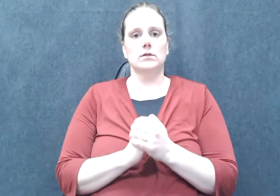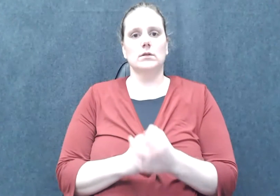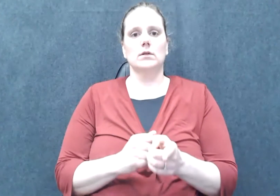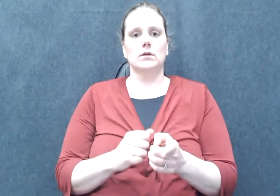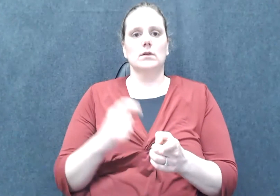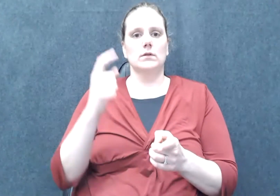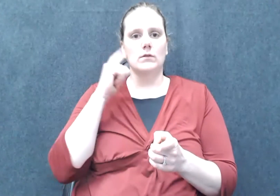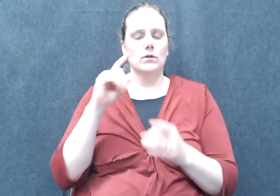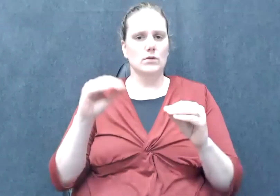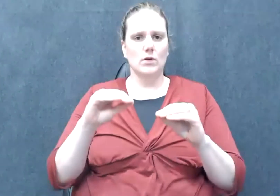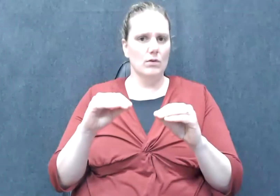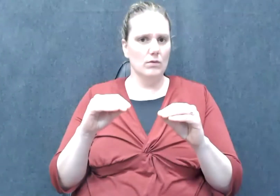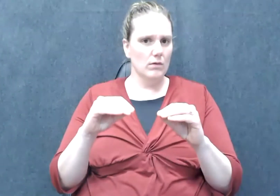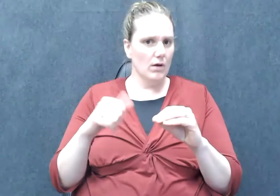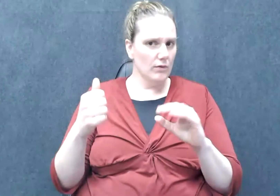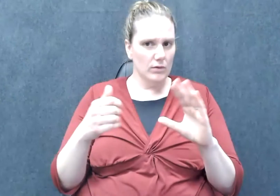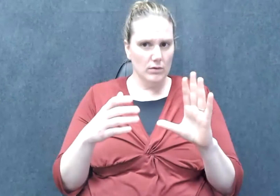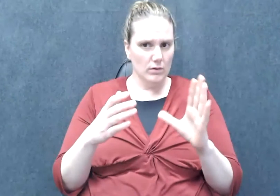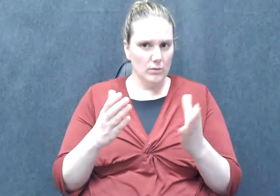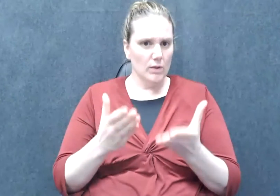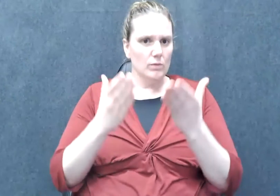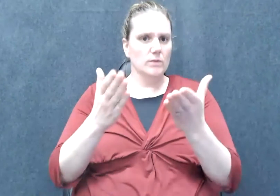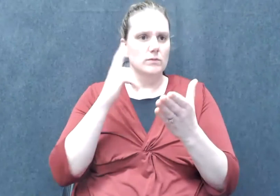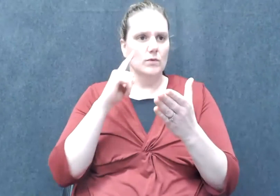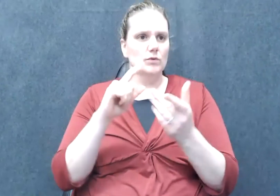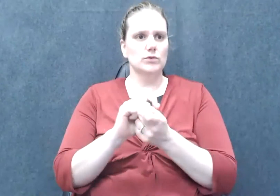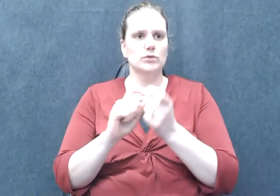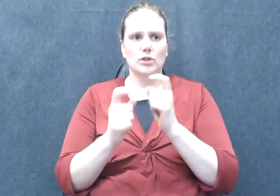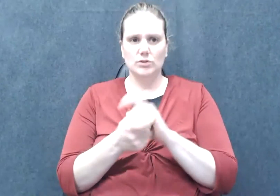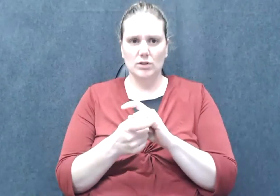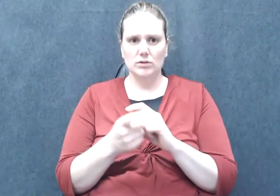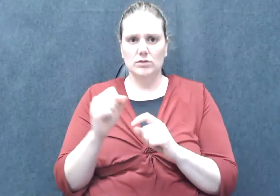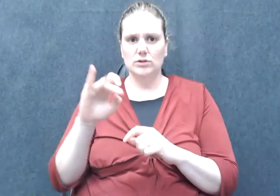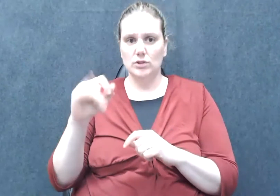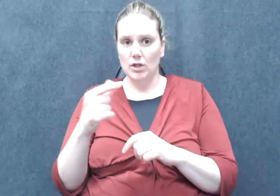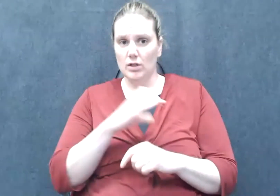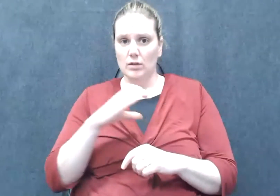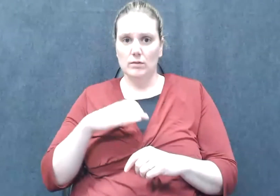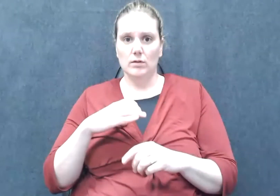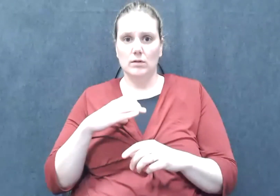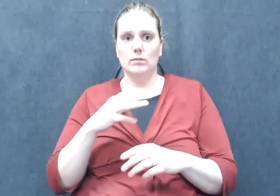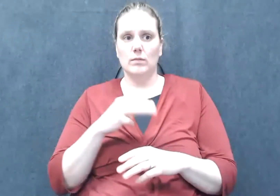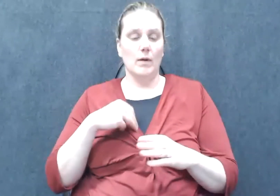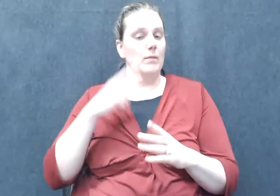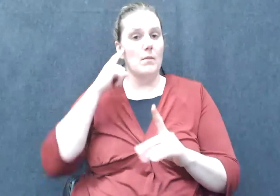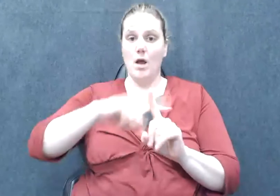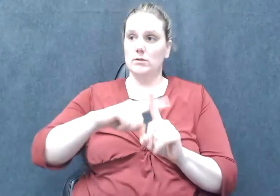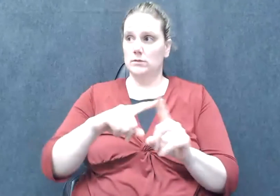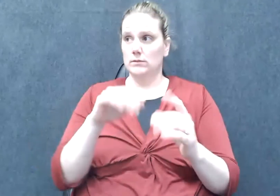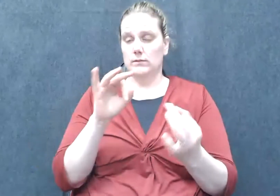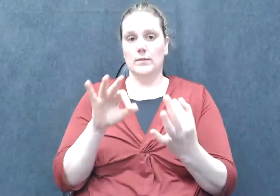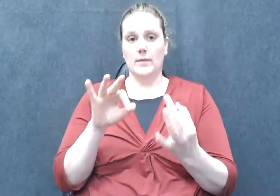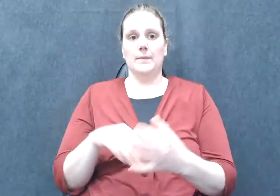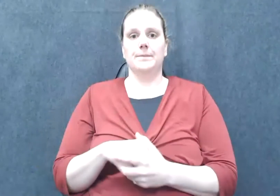further requests or proposed changes as a steering committee member. I'm hearing just really positive feedback and